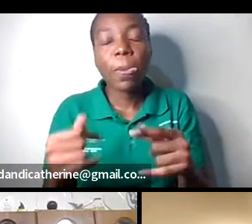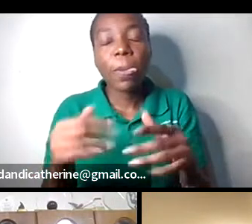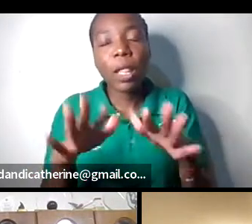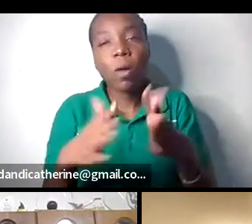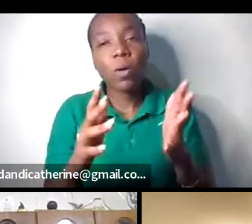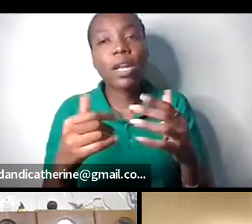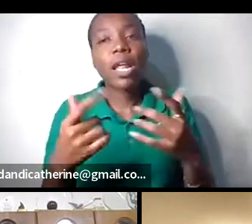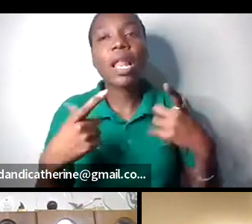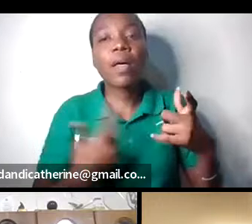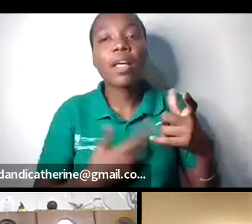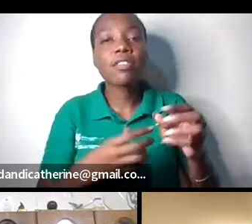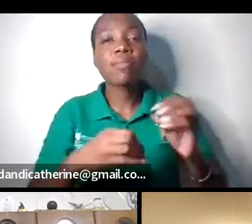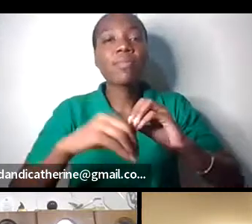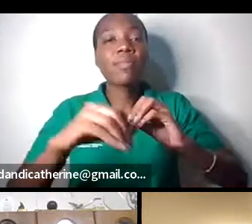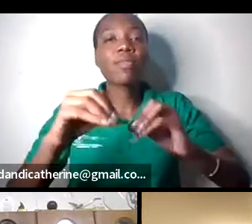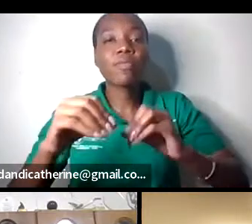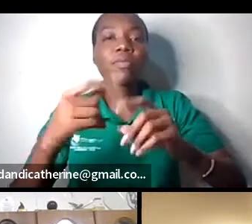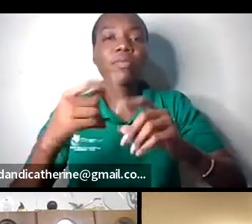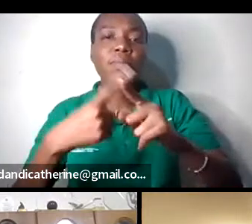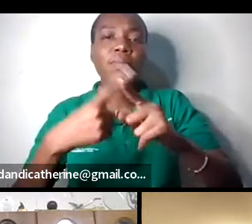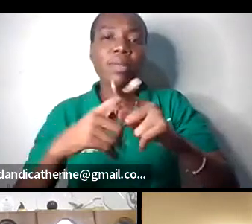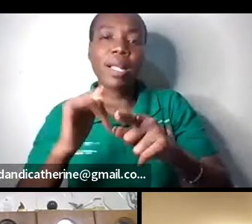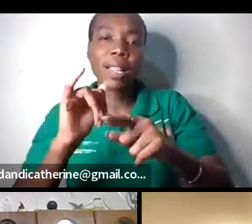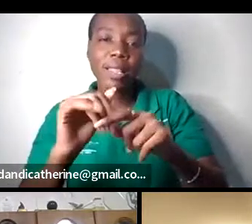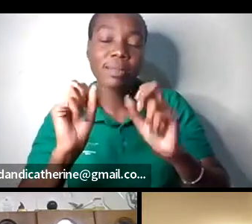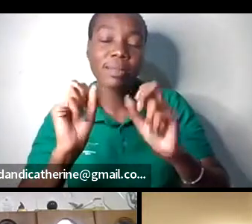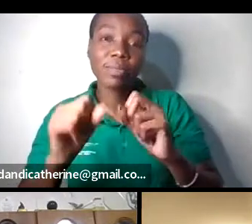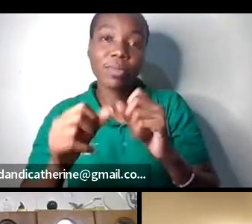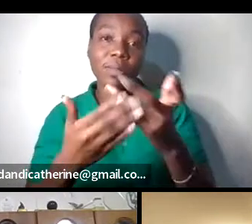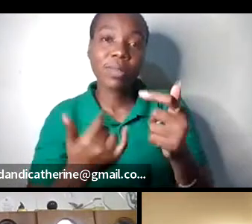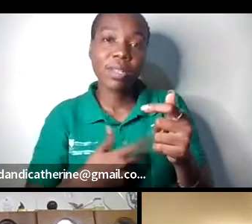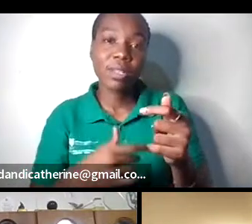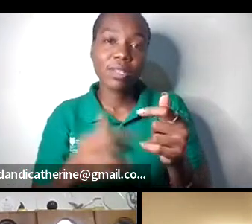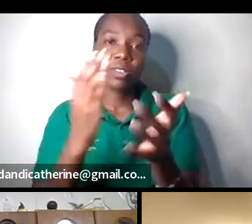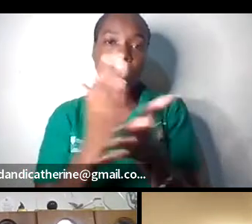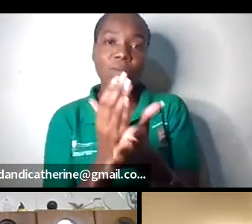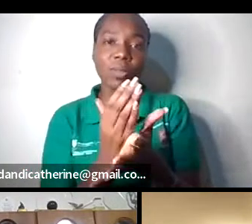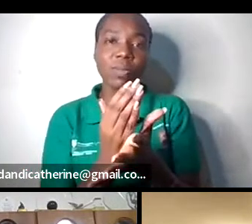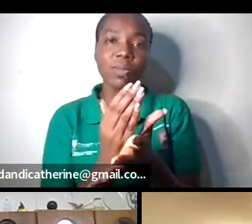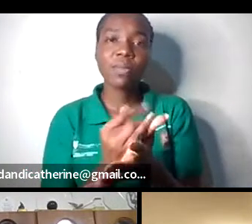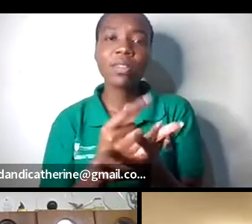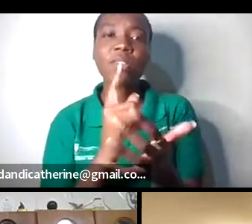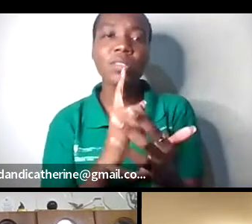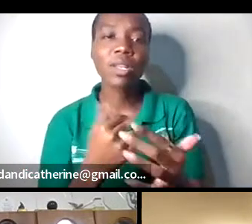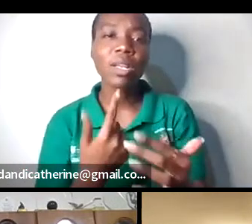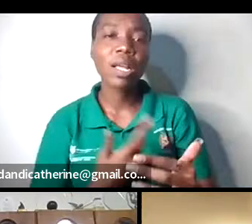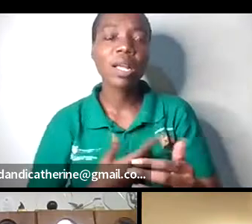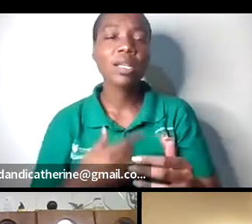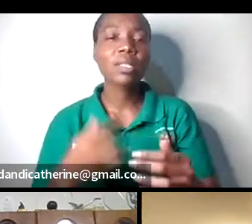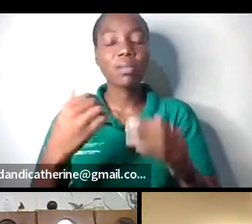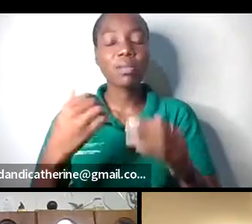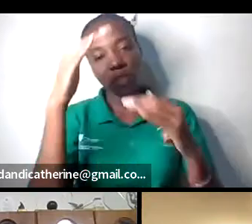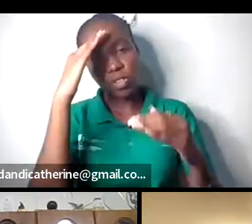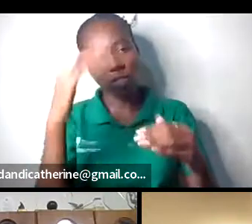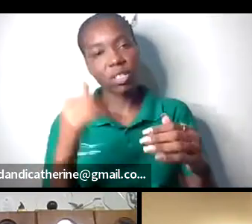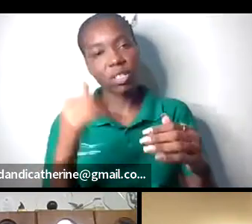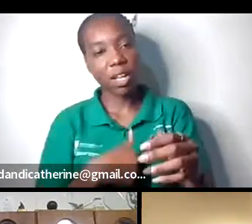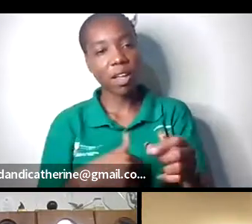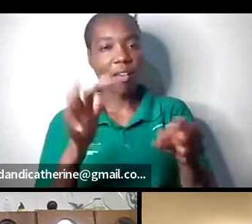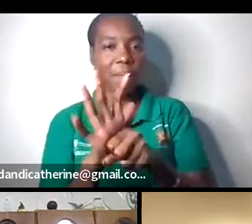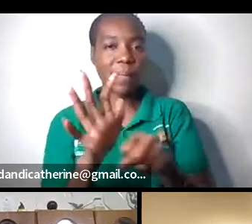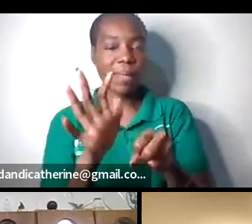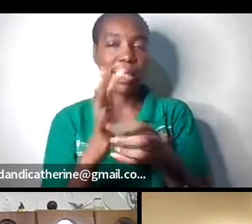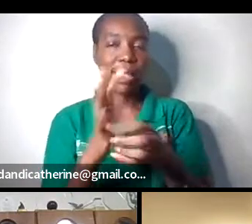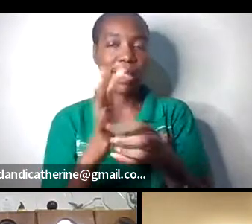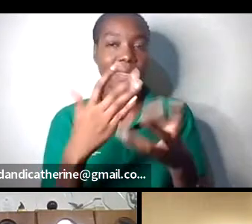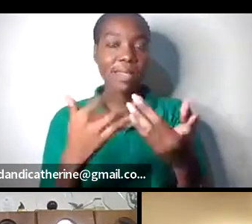So we should stop, especially as professionals, because professionals, you have a lot. You have experience, you